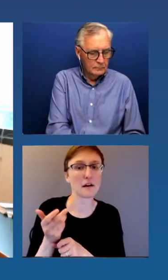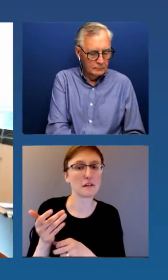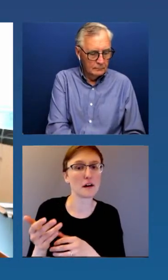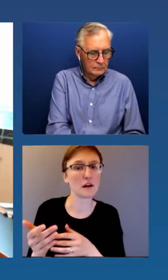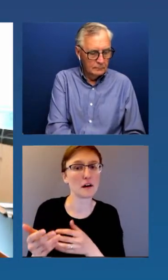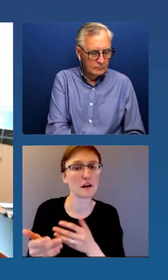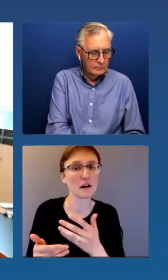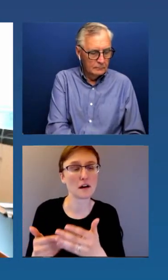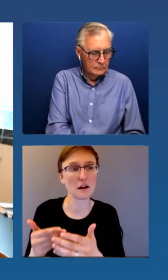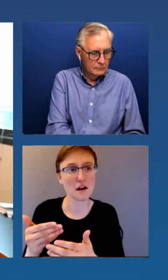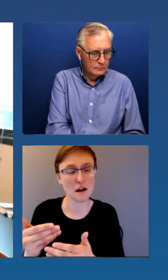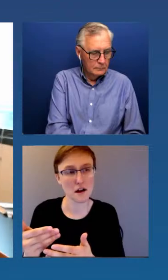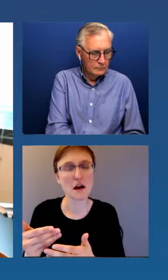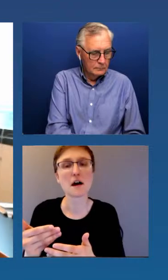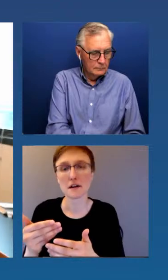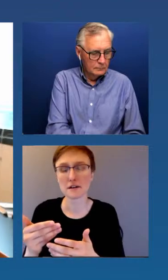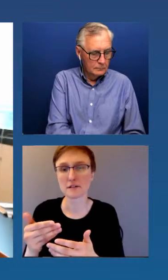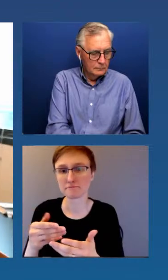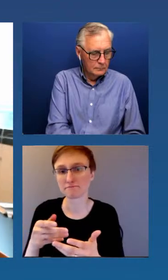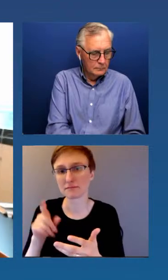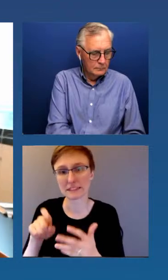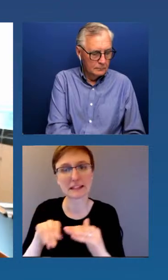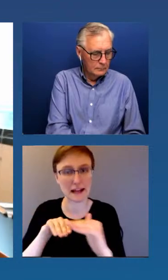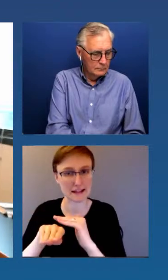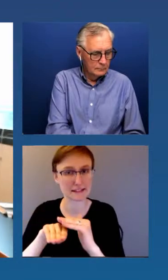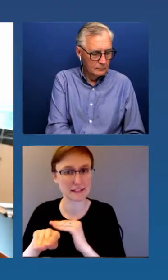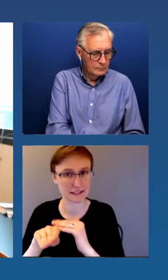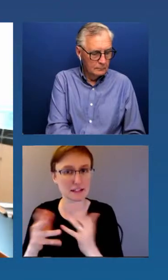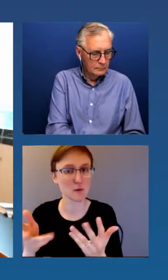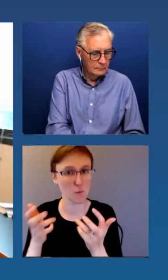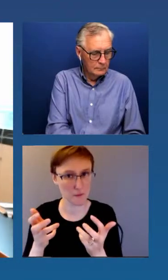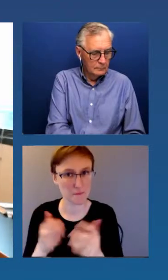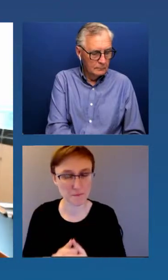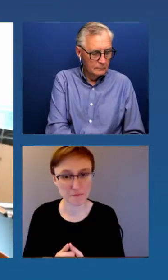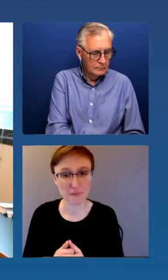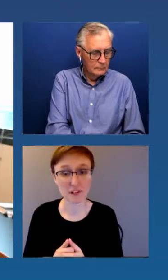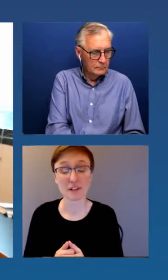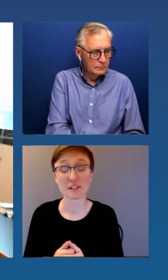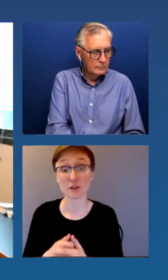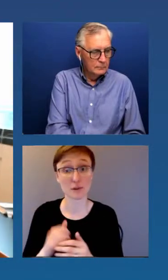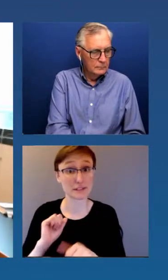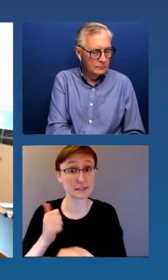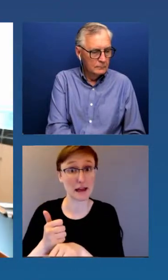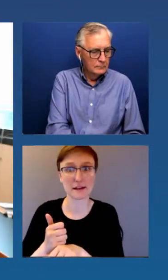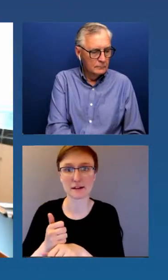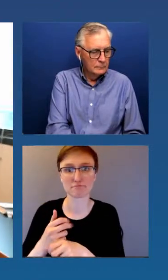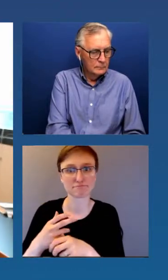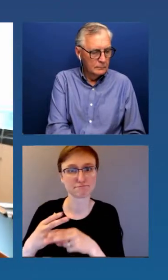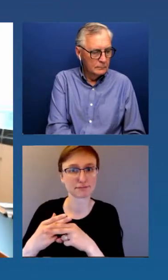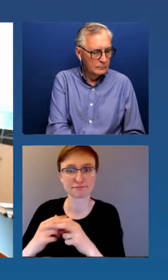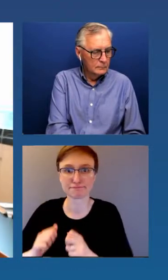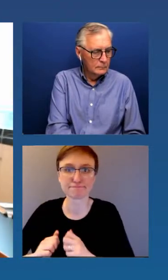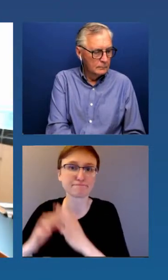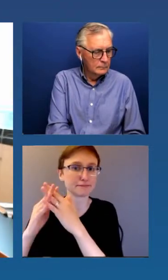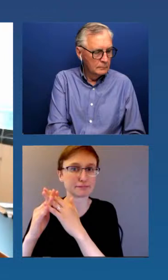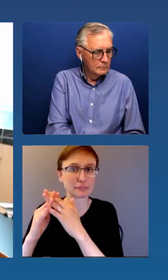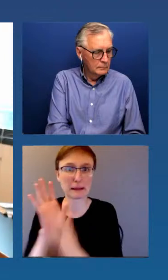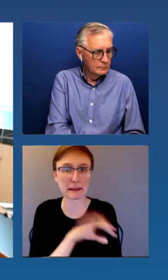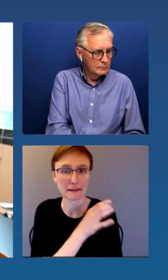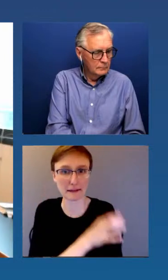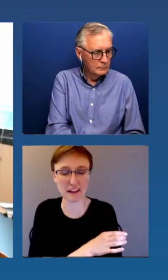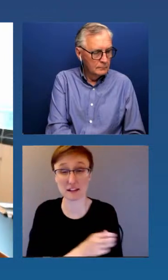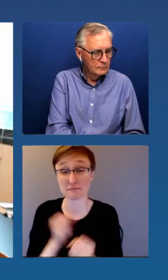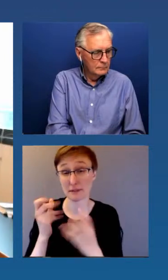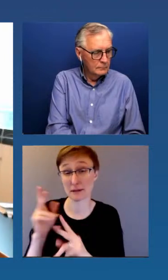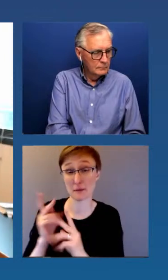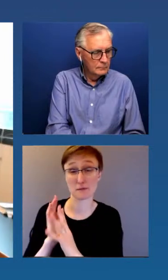put in, the pop-up clinics. We saw massive droves of people going to these pop-up neighborhood clinics. We got better at doing the